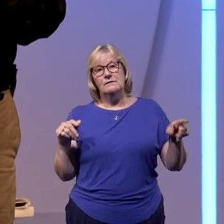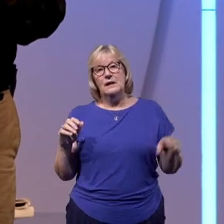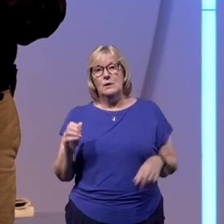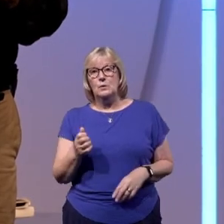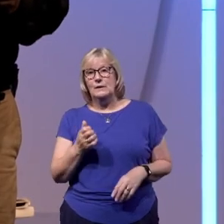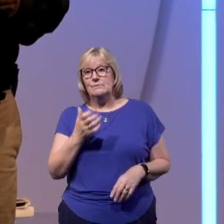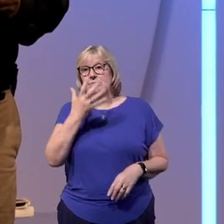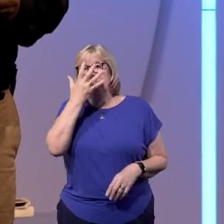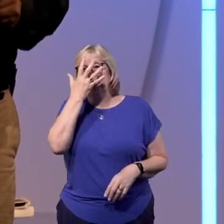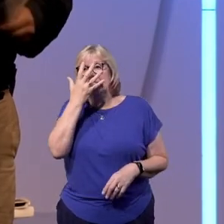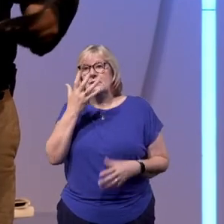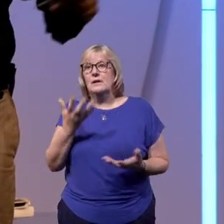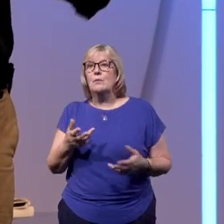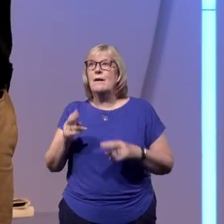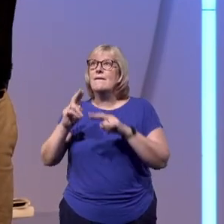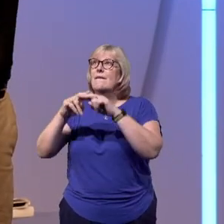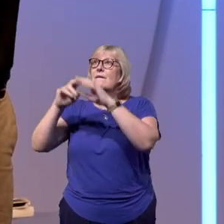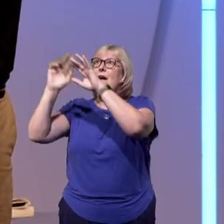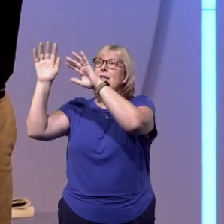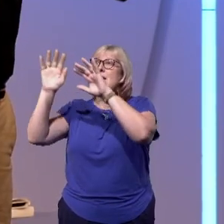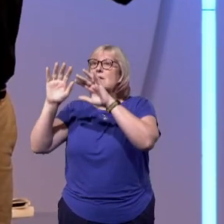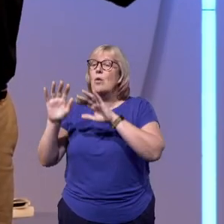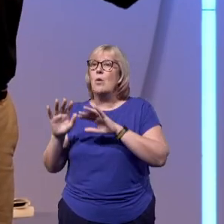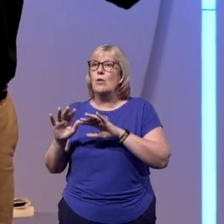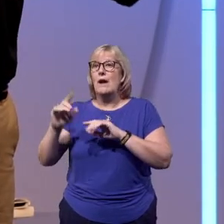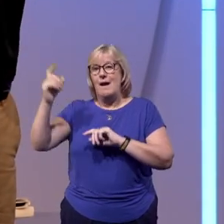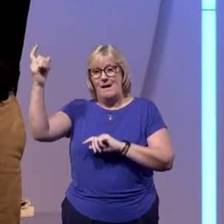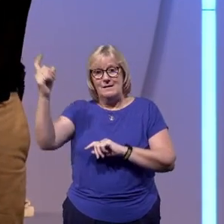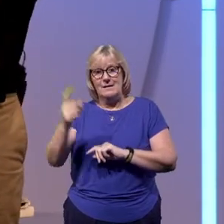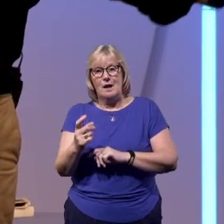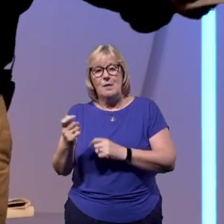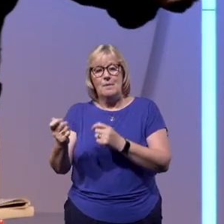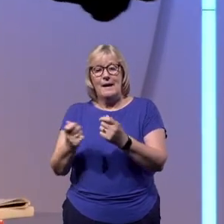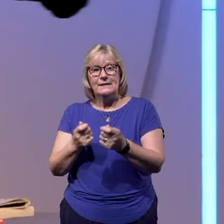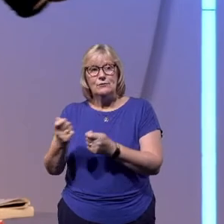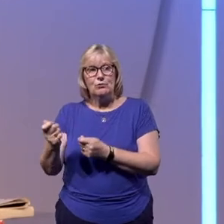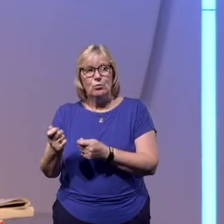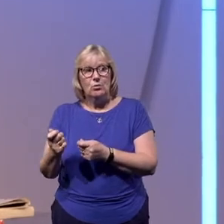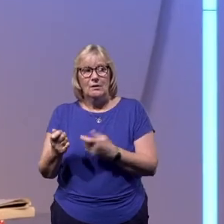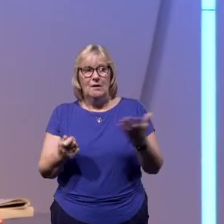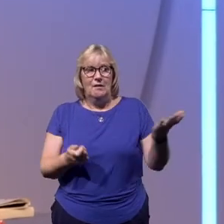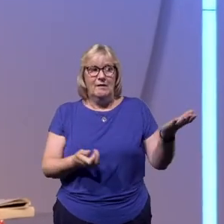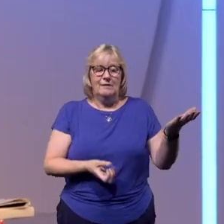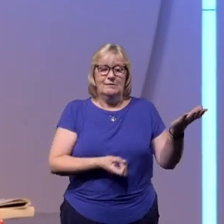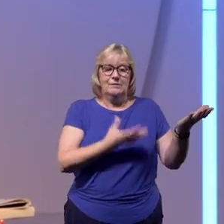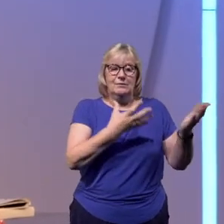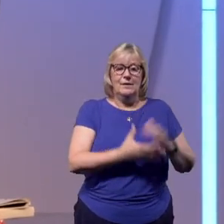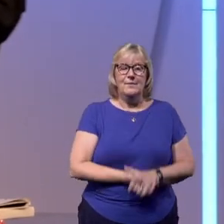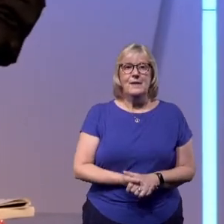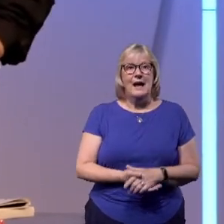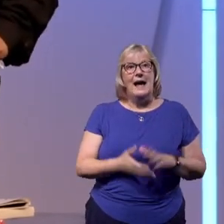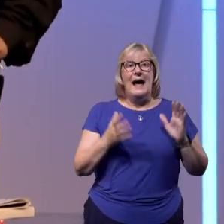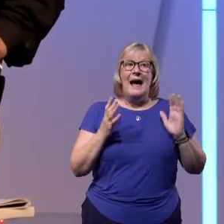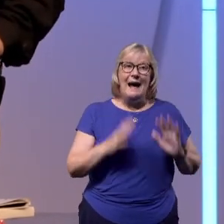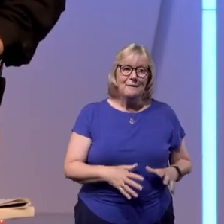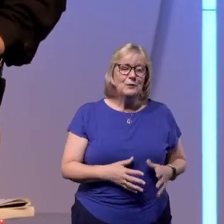in his Father's glory with the holy angels, who's returning to rule. If that's the case, it's a no-brainer to follow